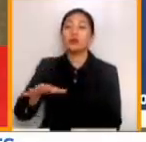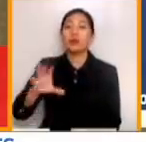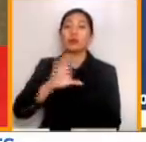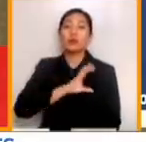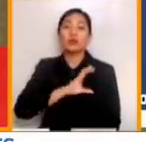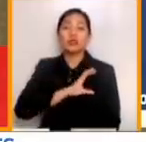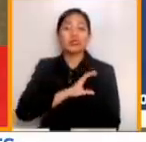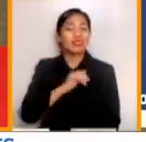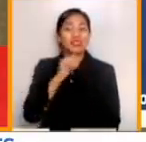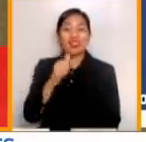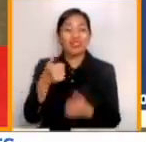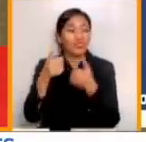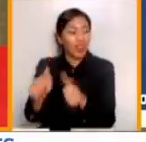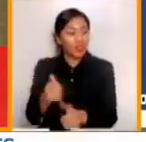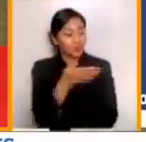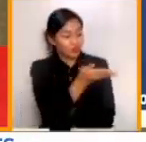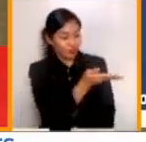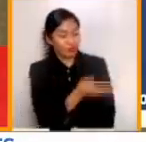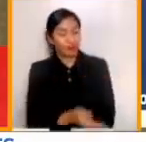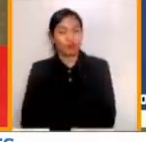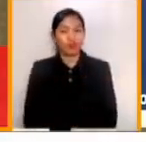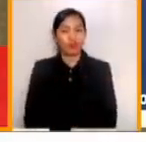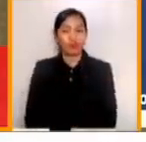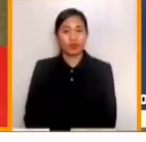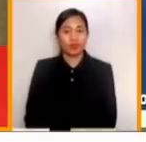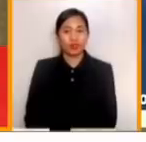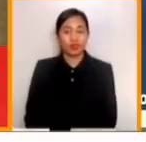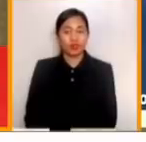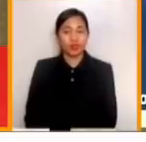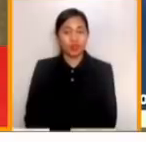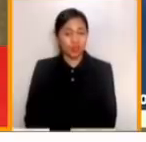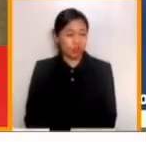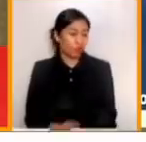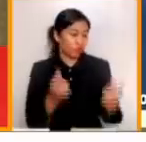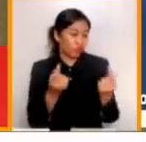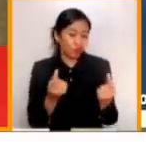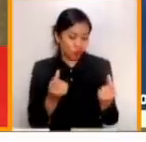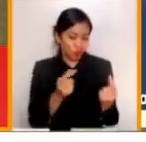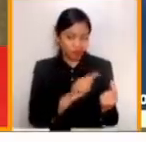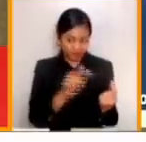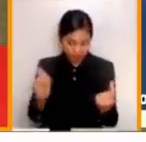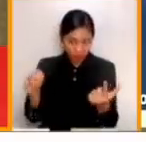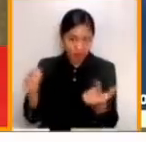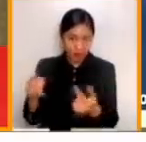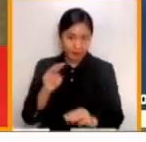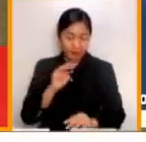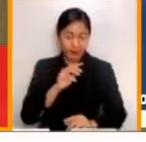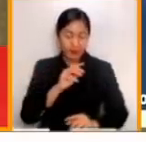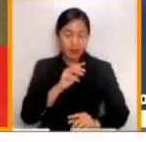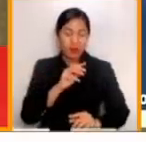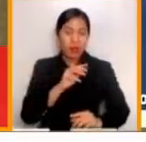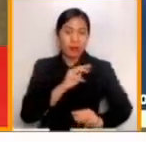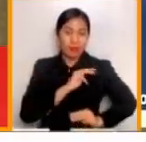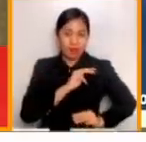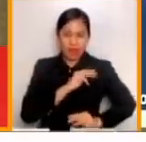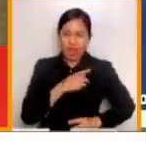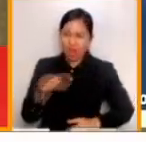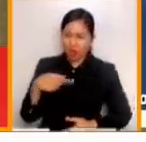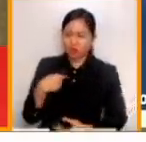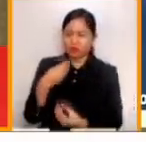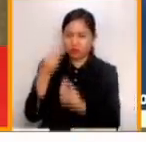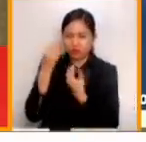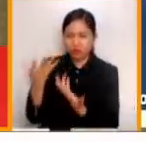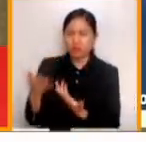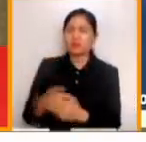You may resort to using the military. And sabihin ko sa military, stay out.